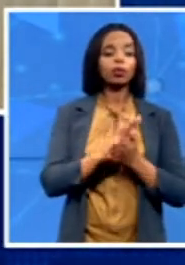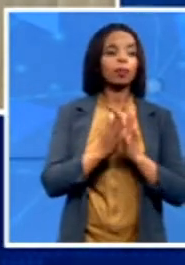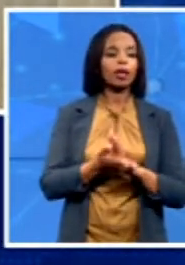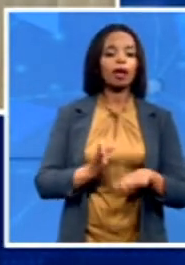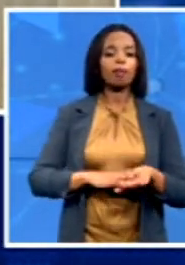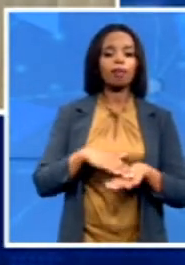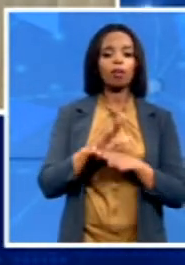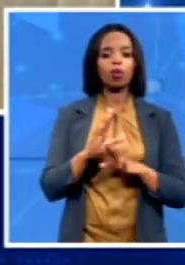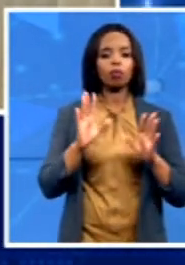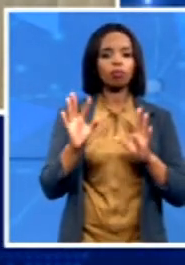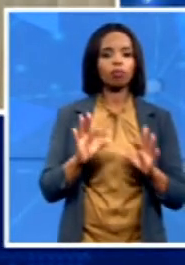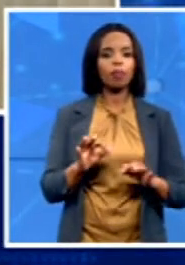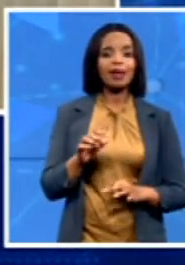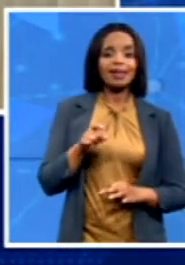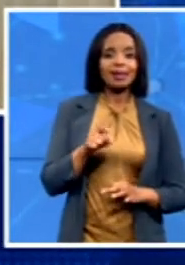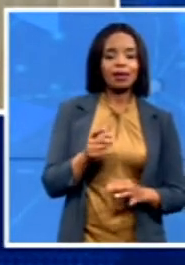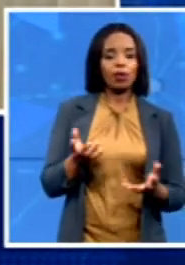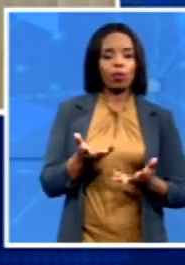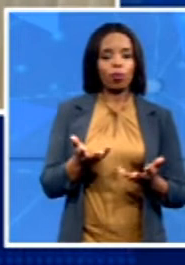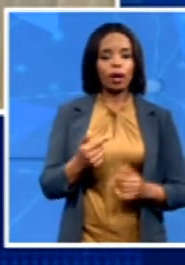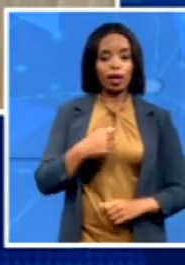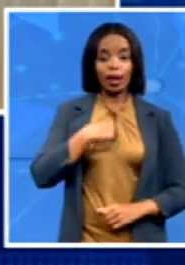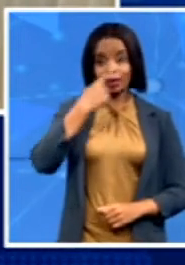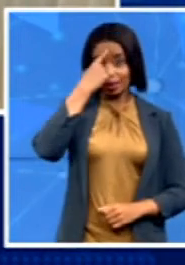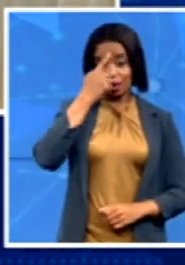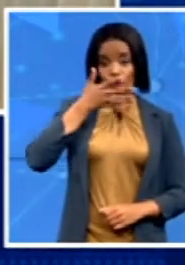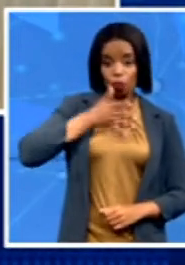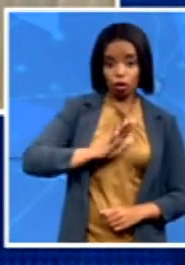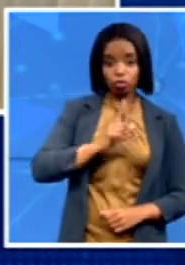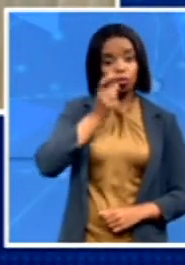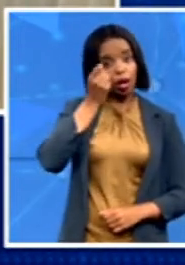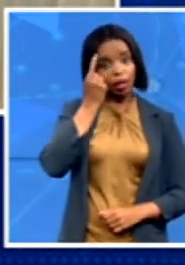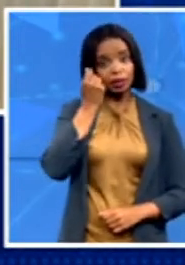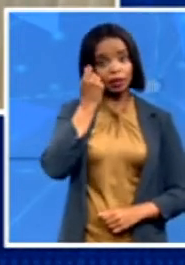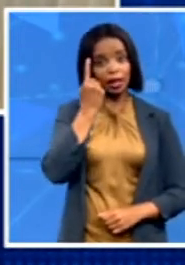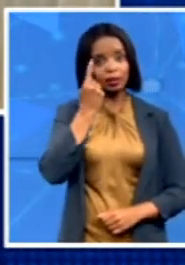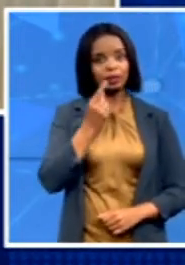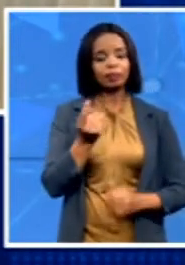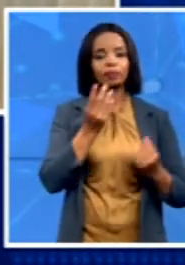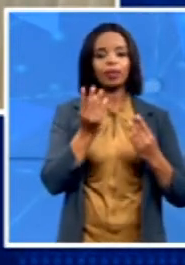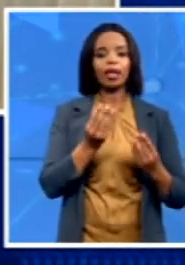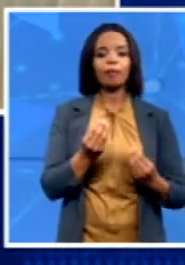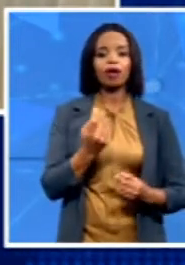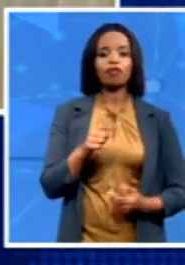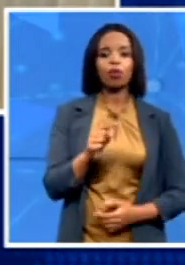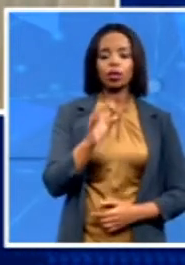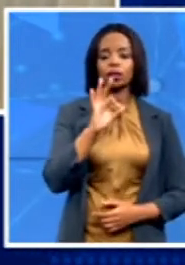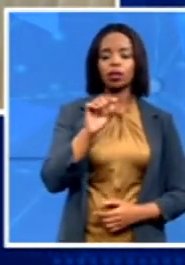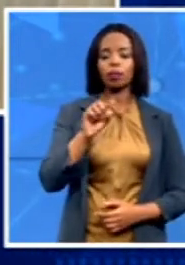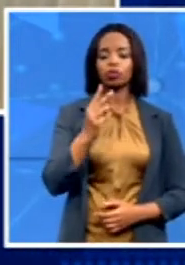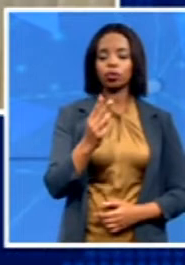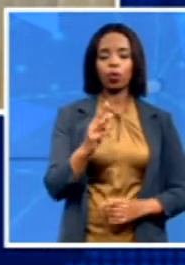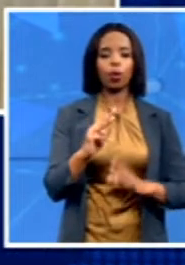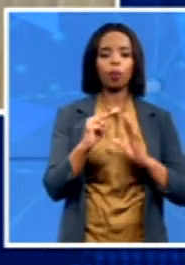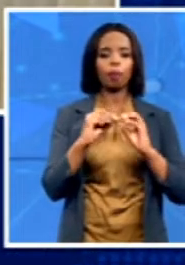think if we want to understand the figure of 3.2 billion vis-a-vis the value should be more